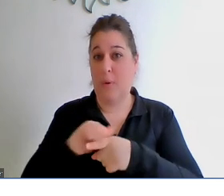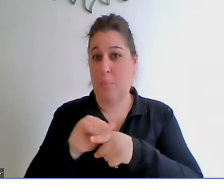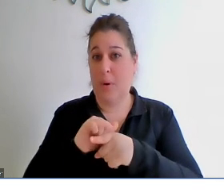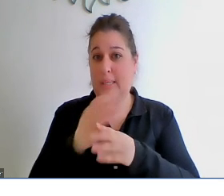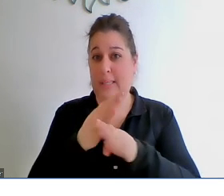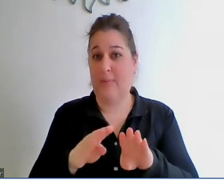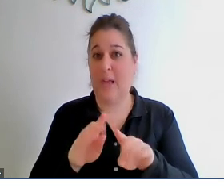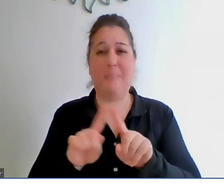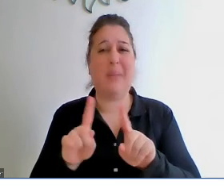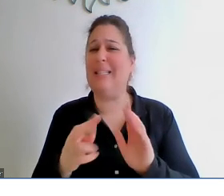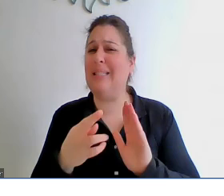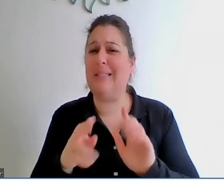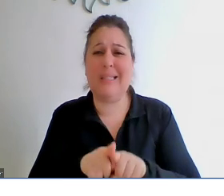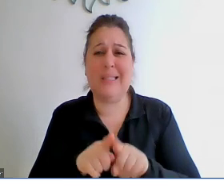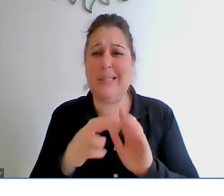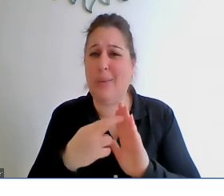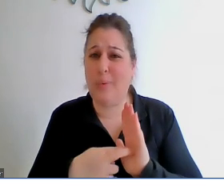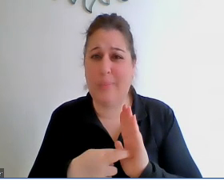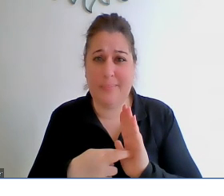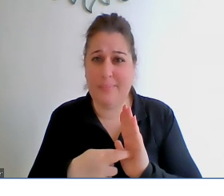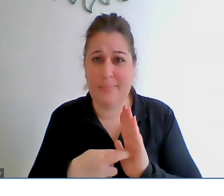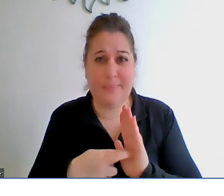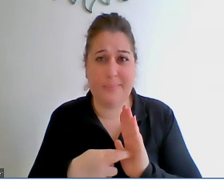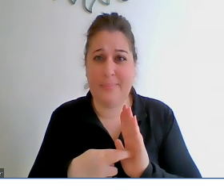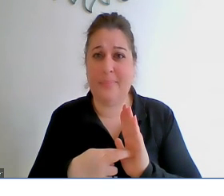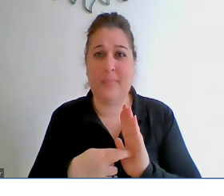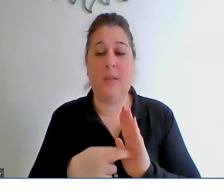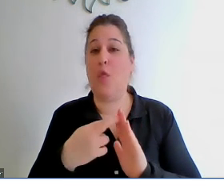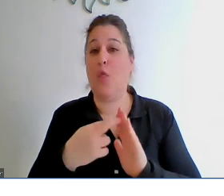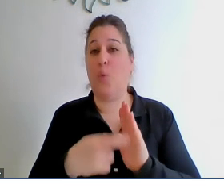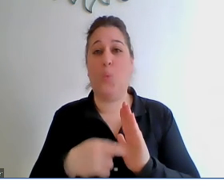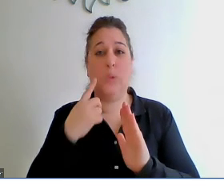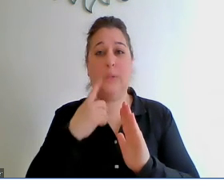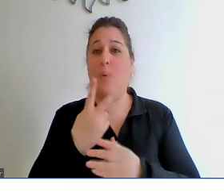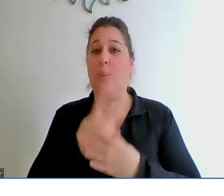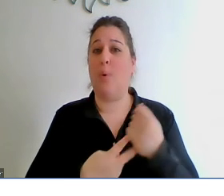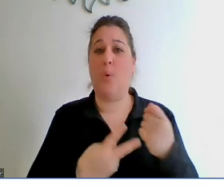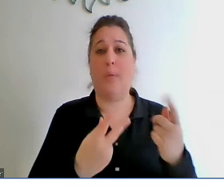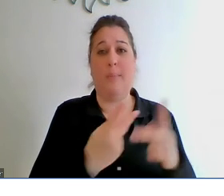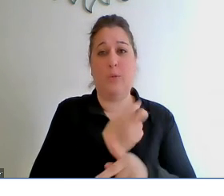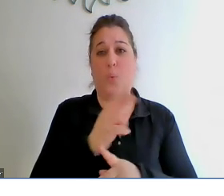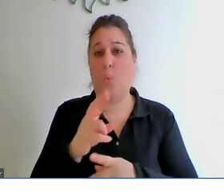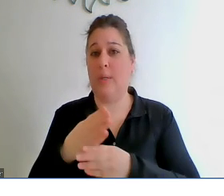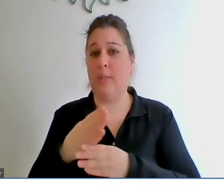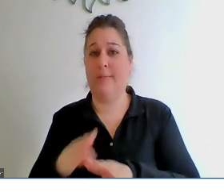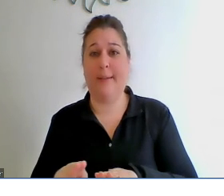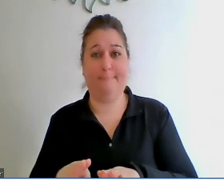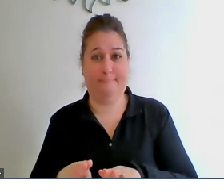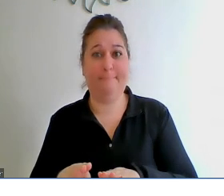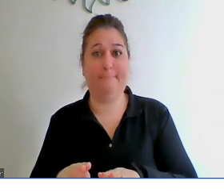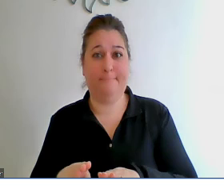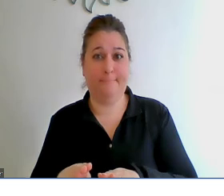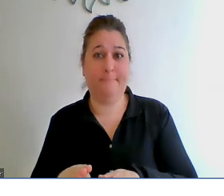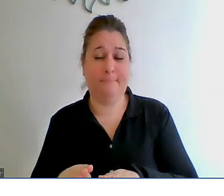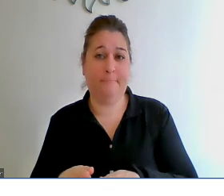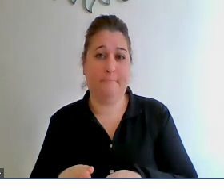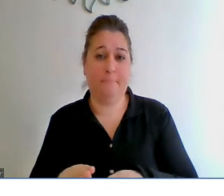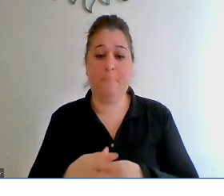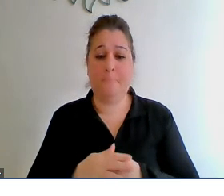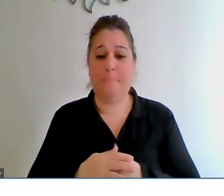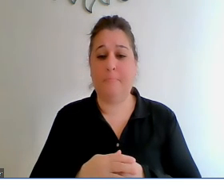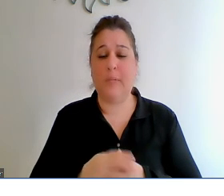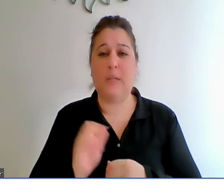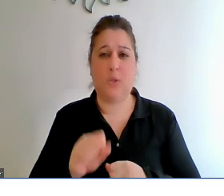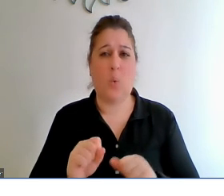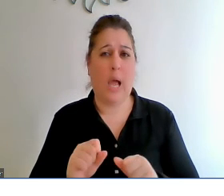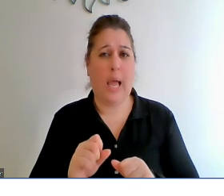multiplying and dividing. And we actually haven't done any dividing, but the rules still apply. It applies for multiplying and dividing. So let's actually do